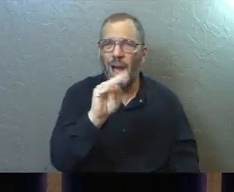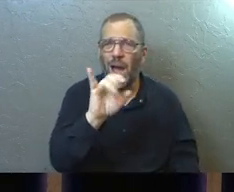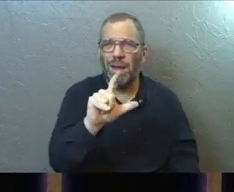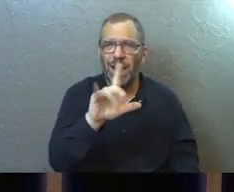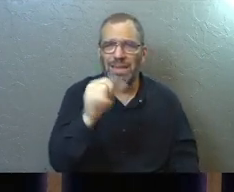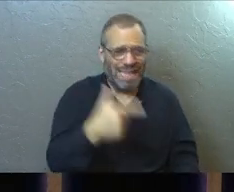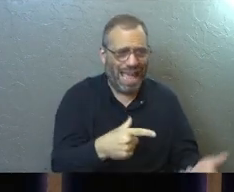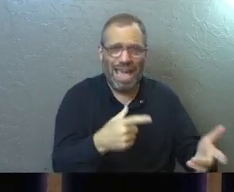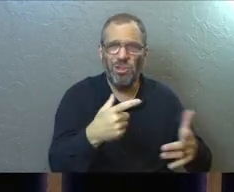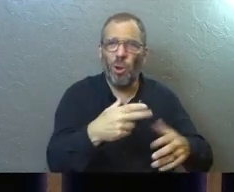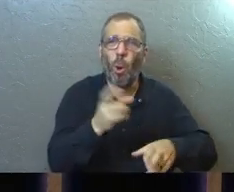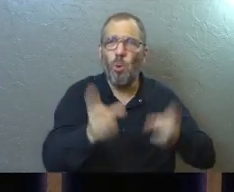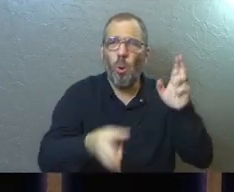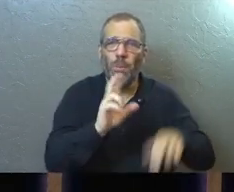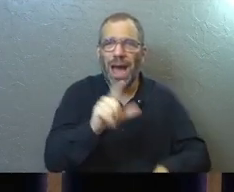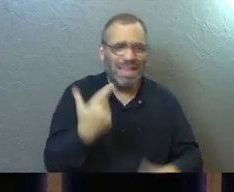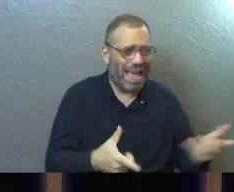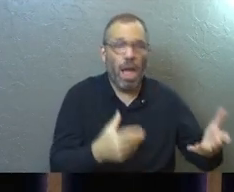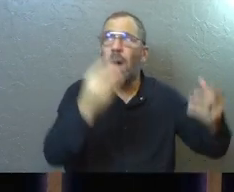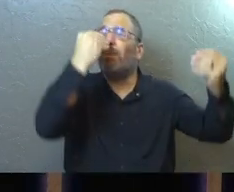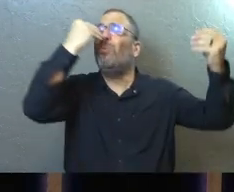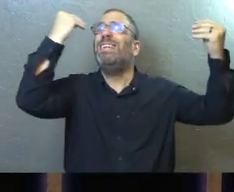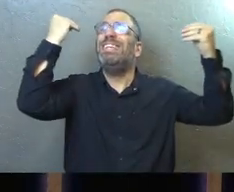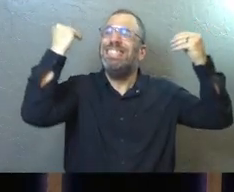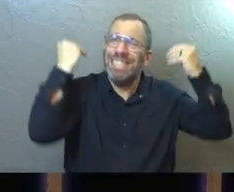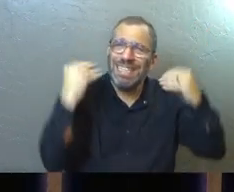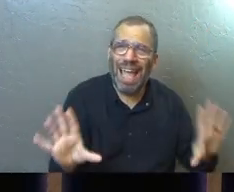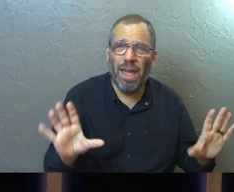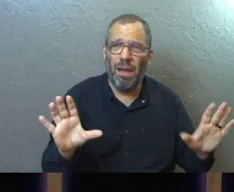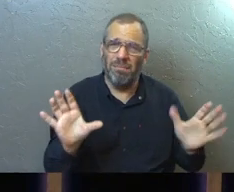done. It was so expensive, you know, but we didn't care.